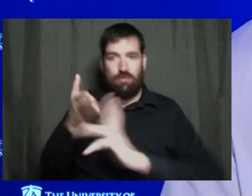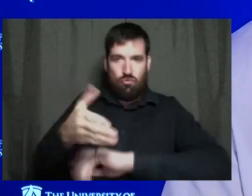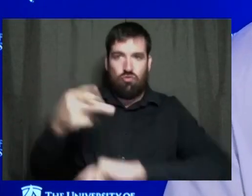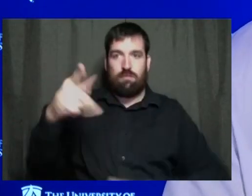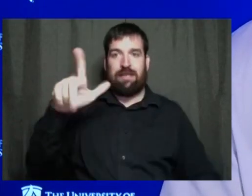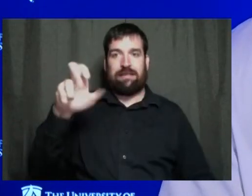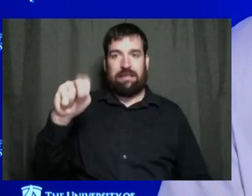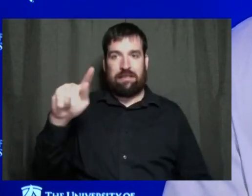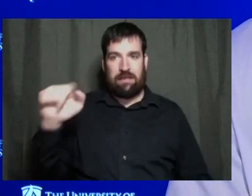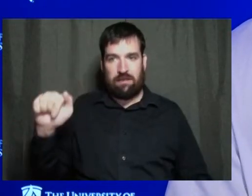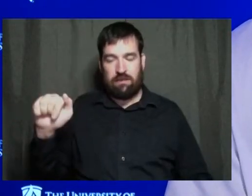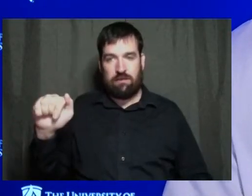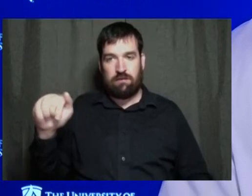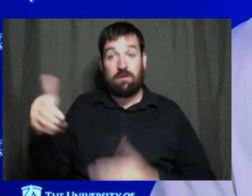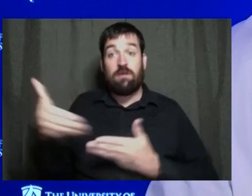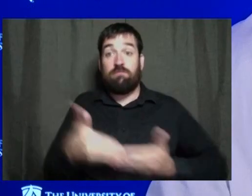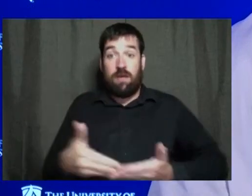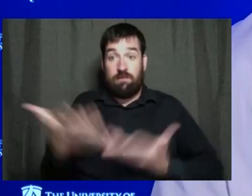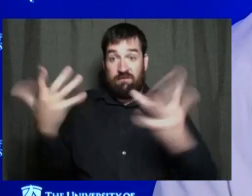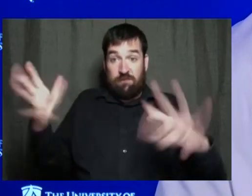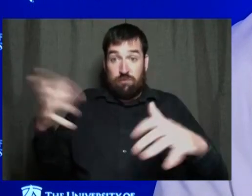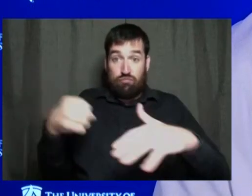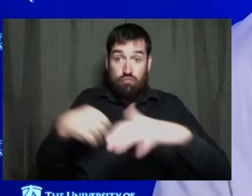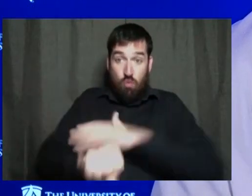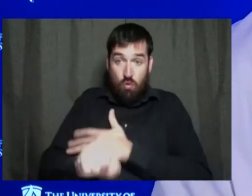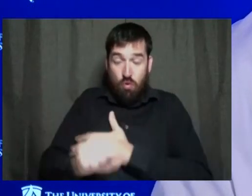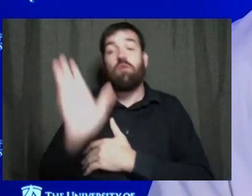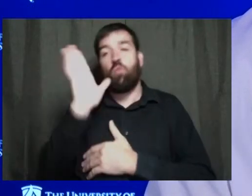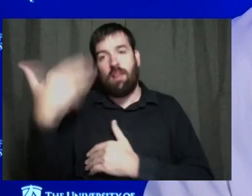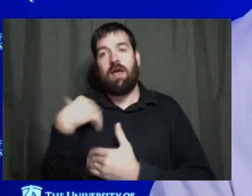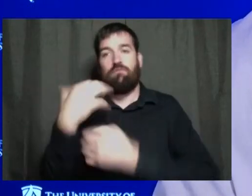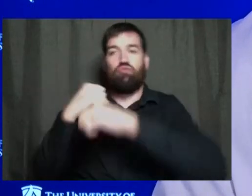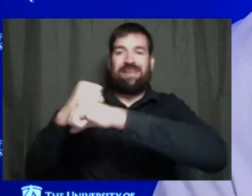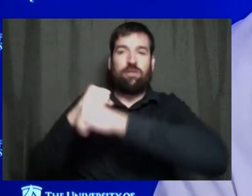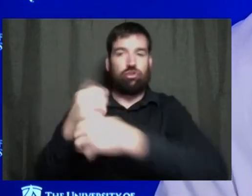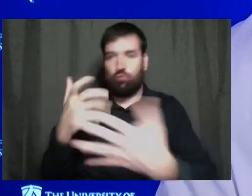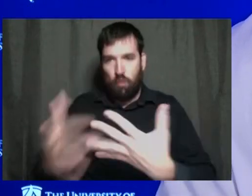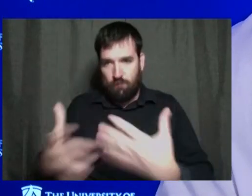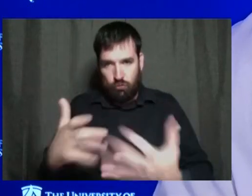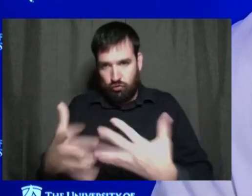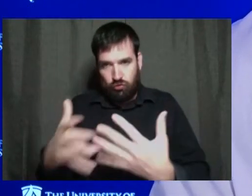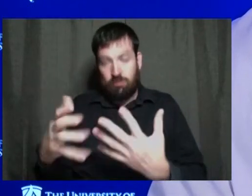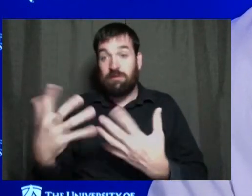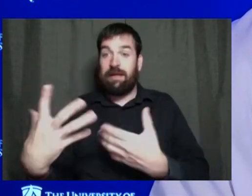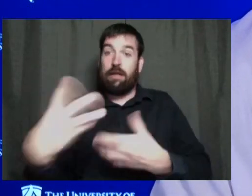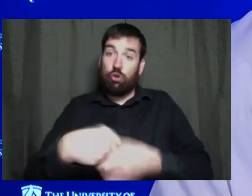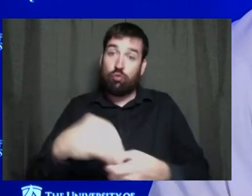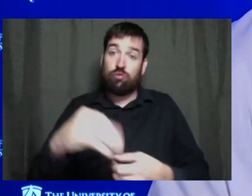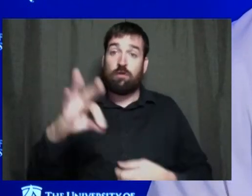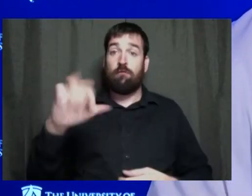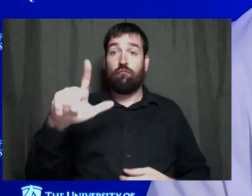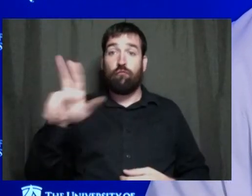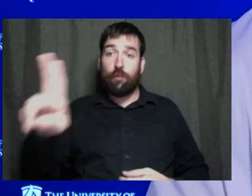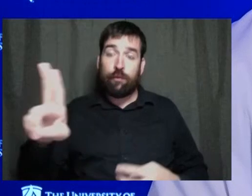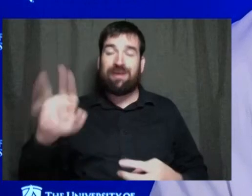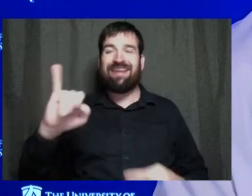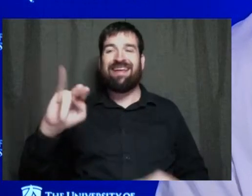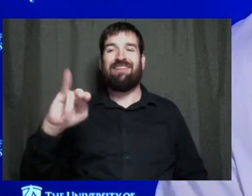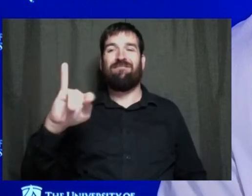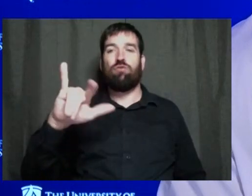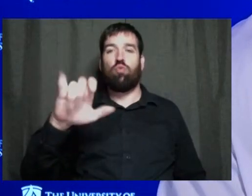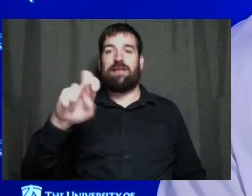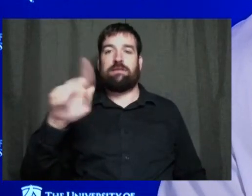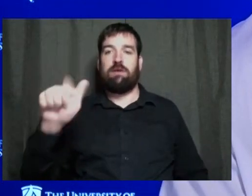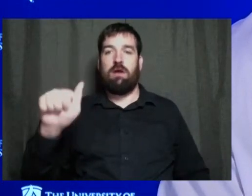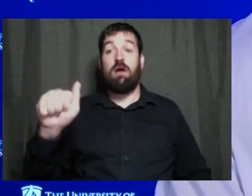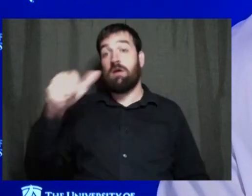will have some sort of protection against whatever that may be, and that includes influenza too. Remember, pregnant women are